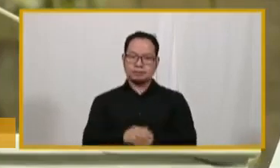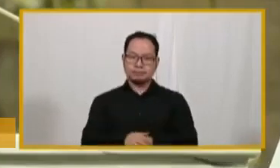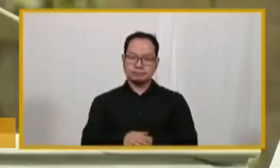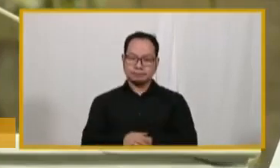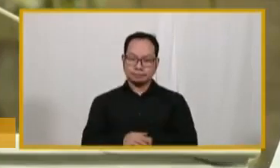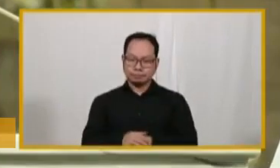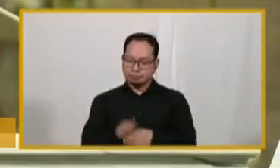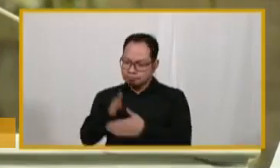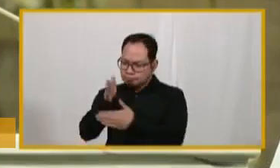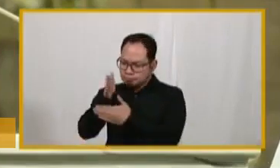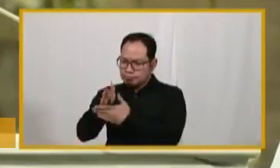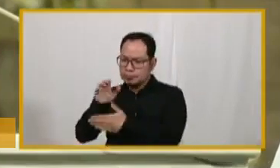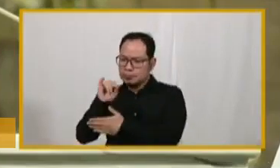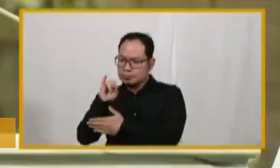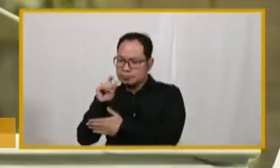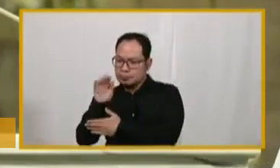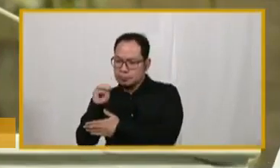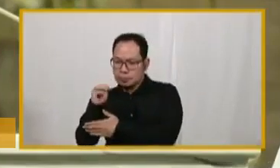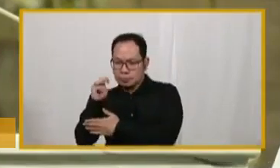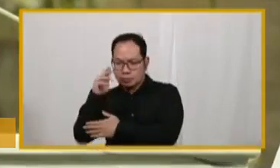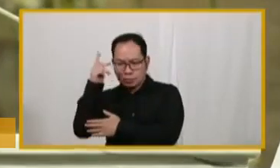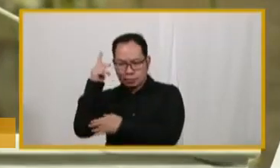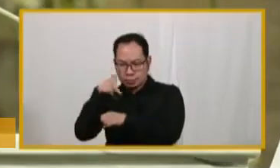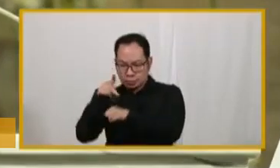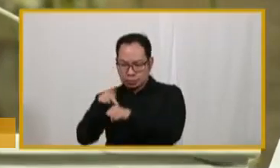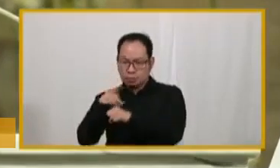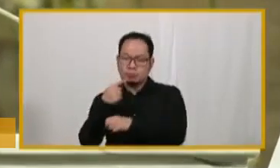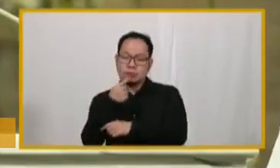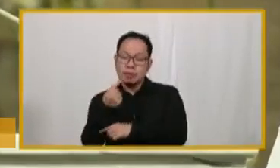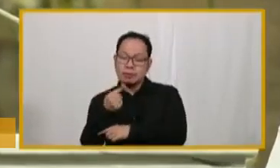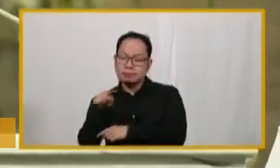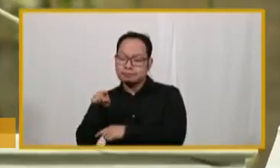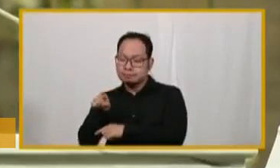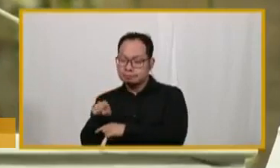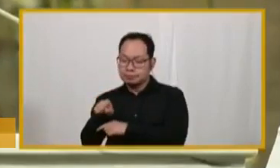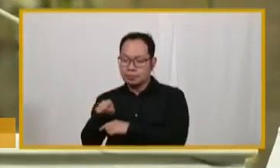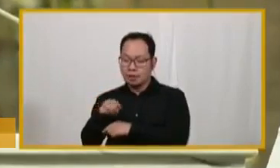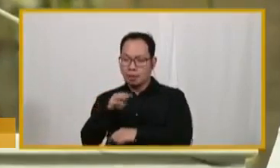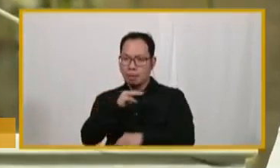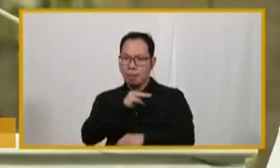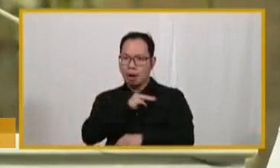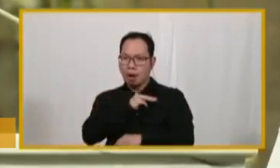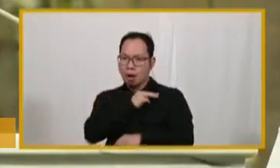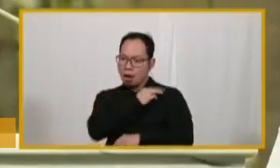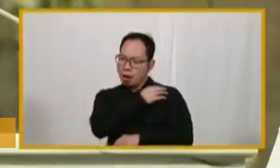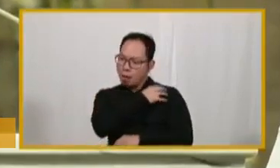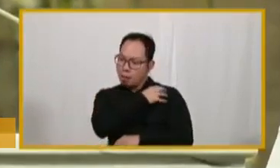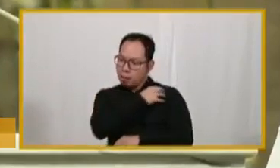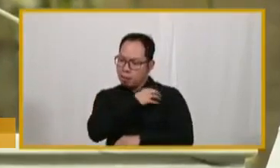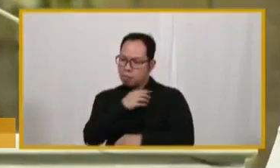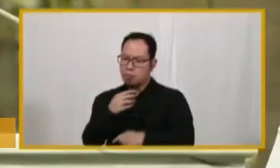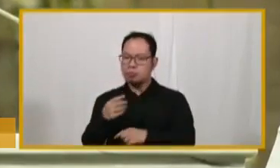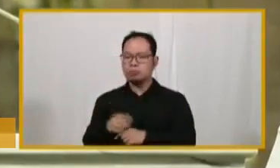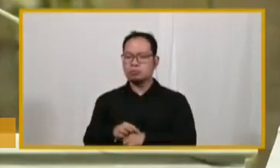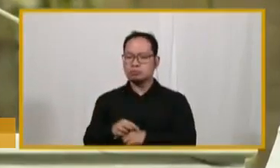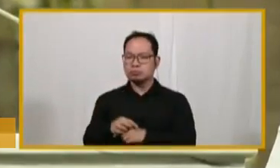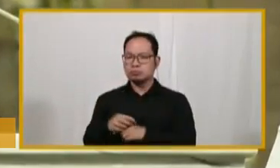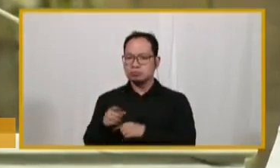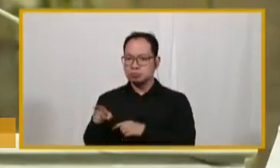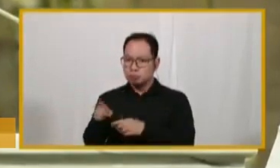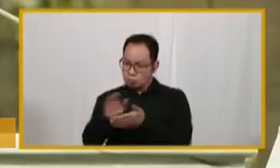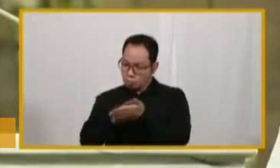came to Simon Peter, who said to him, "Master, are you going to wash my